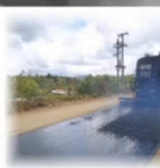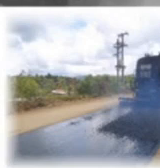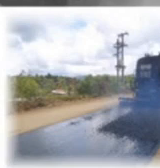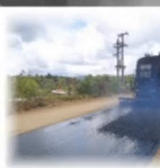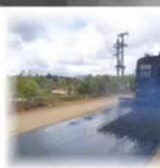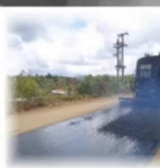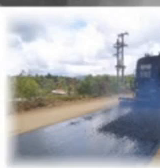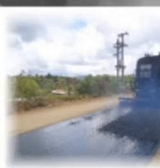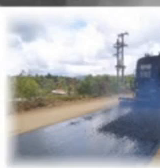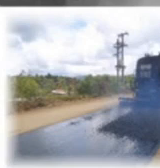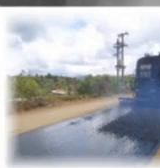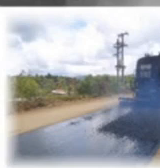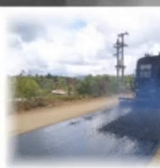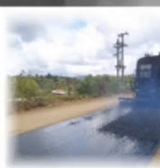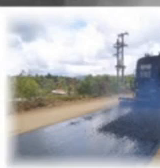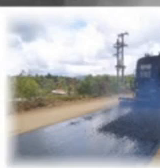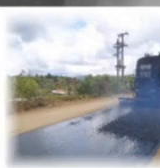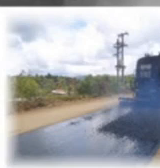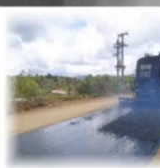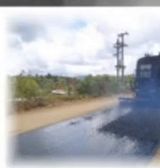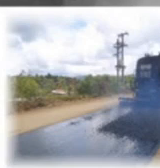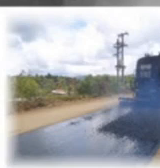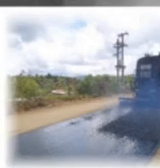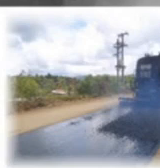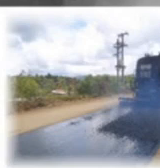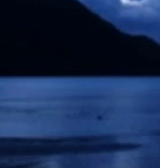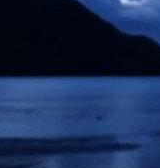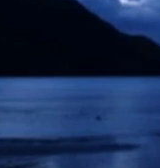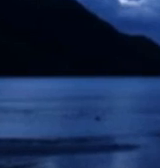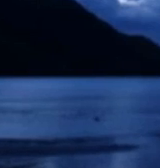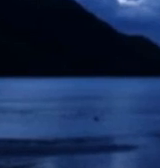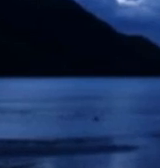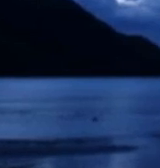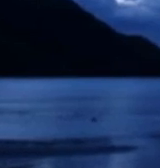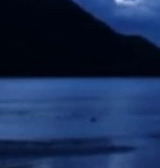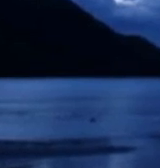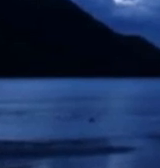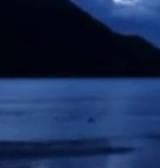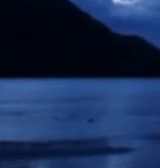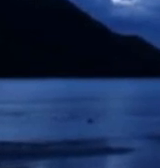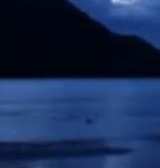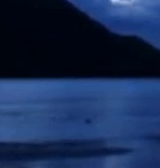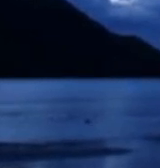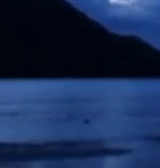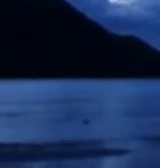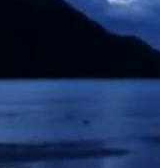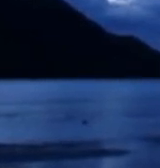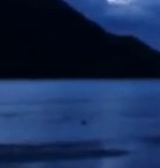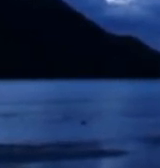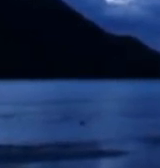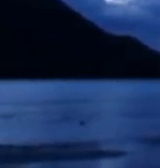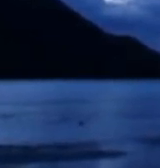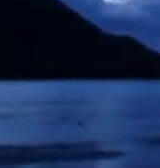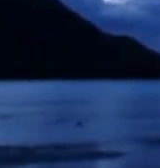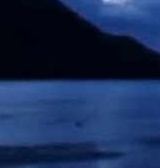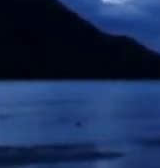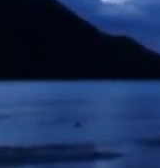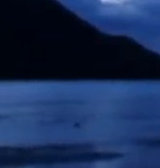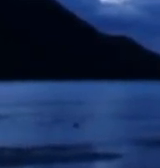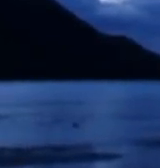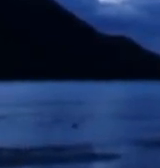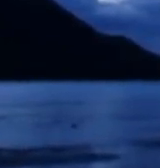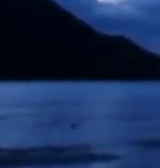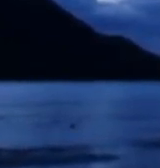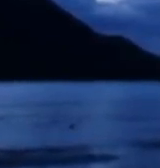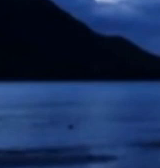up to par? Visit our FBC News website to answer. On to our shot of the day. This was taken by our journalist Kelly Vadala